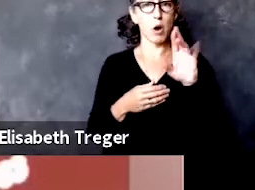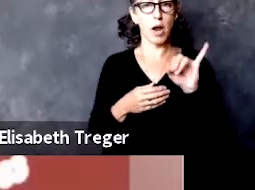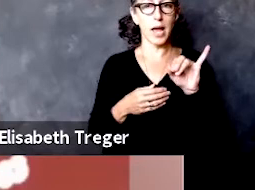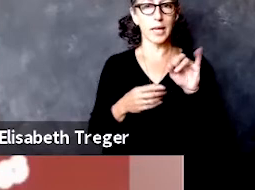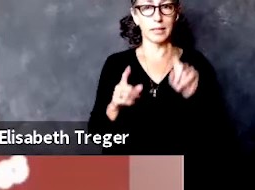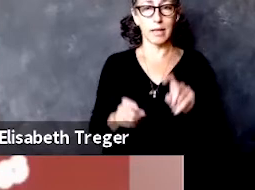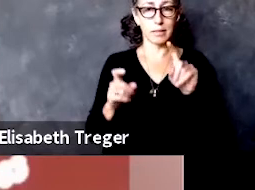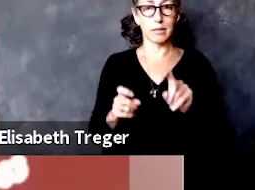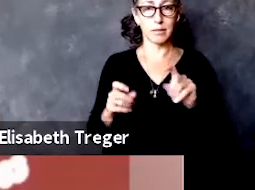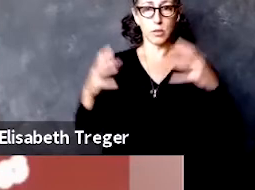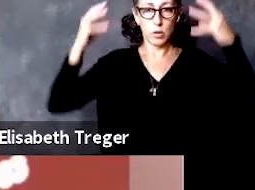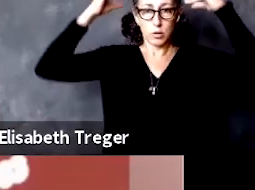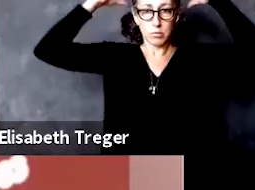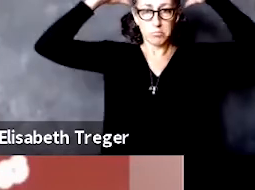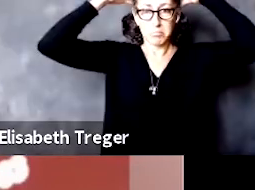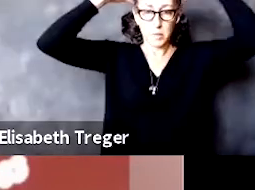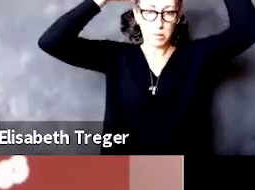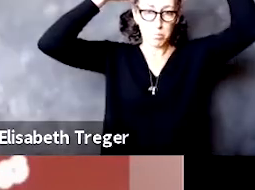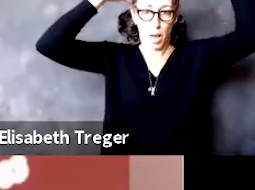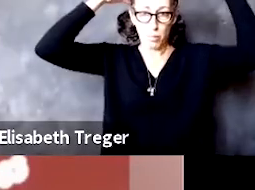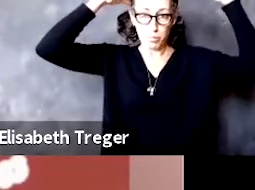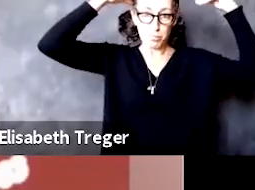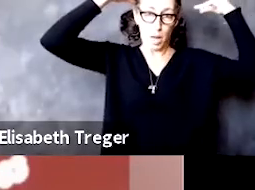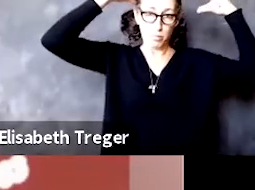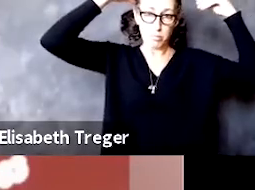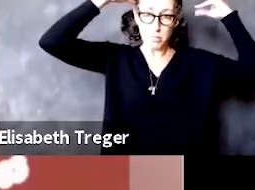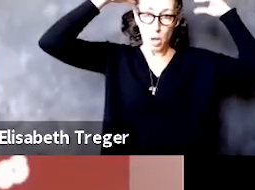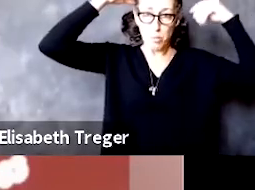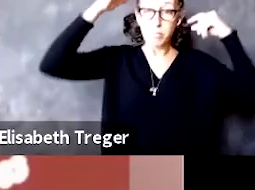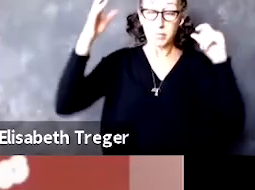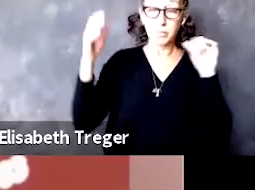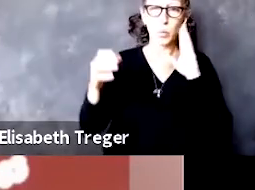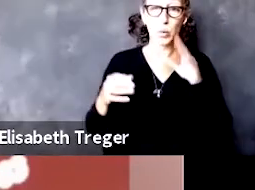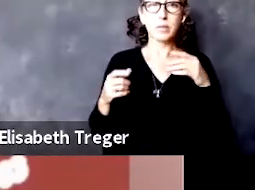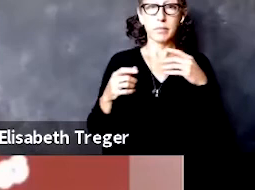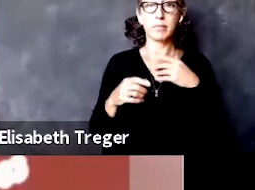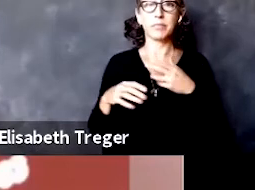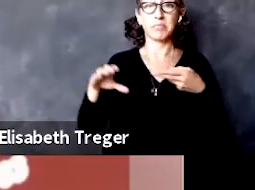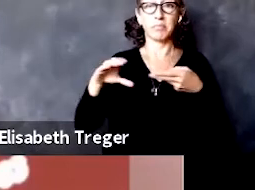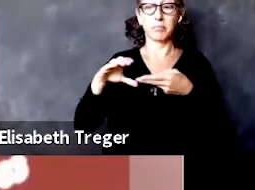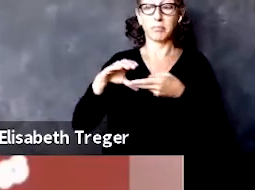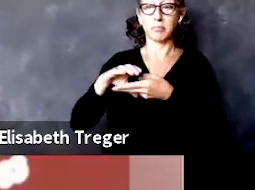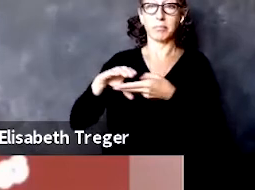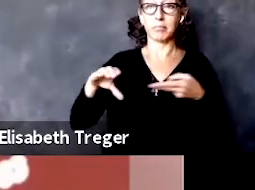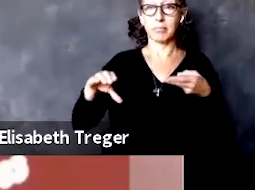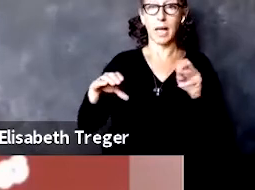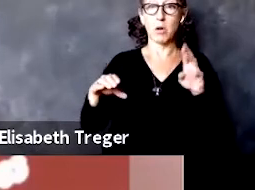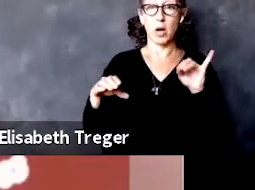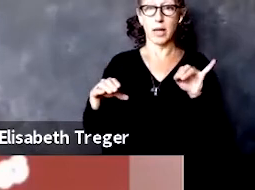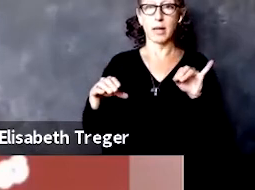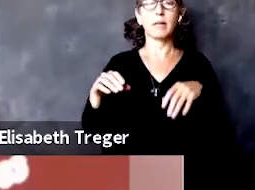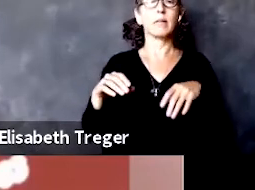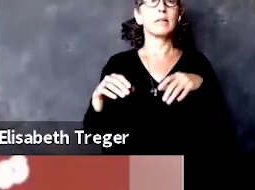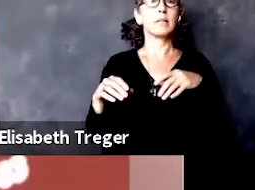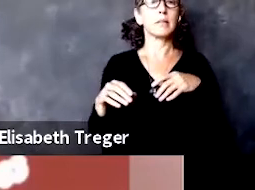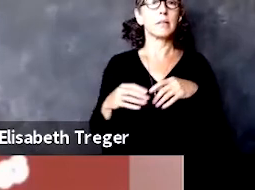brain when they hear various policy messages and political messages. And this is what he found. I think it's interesting. He said, we did not see, this is when they played